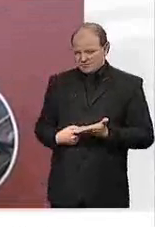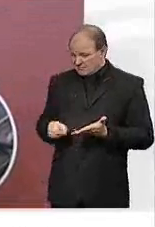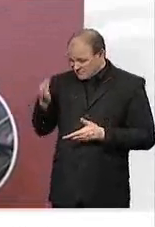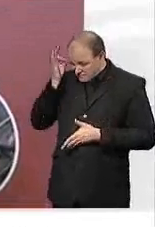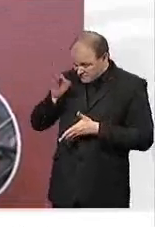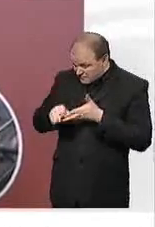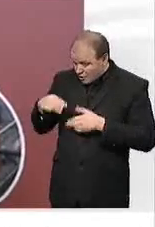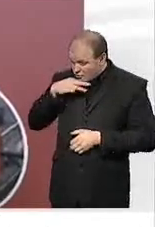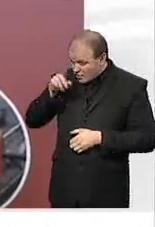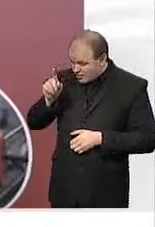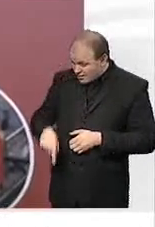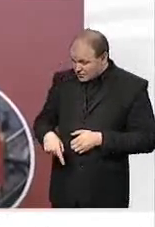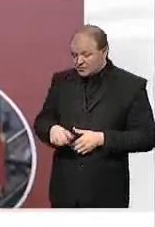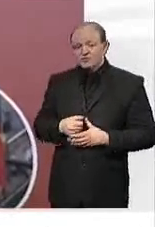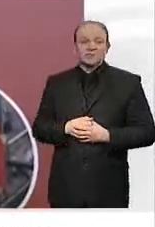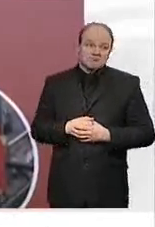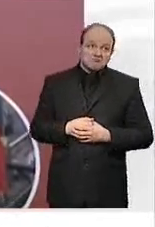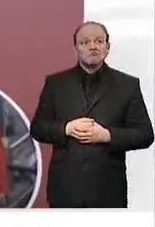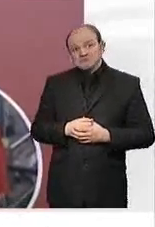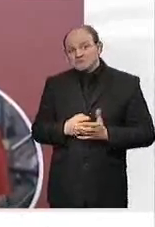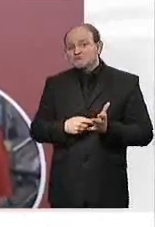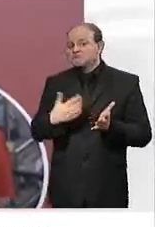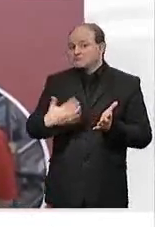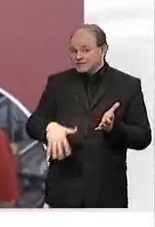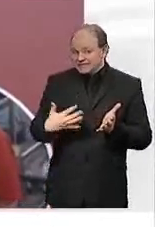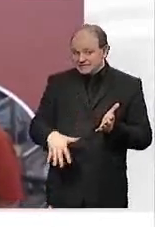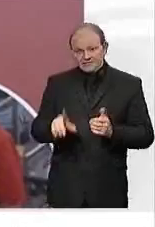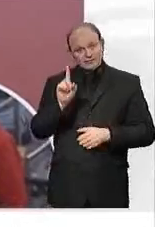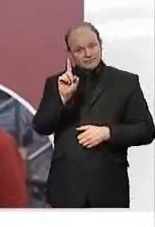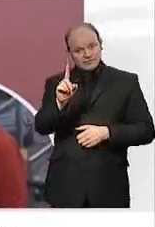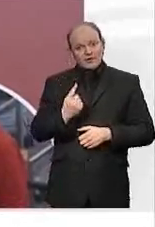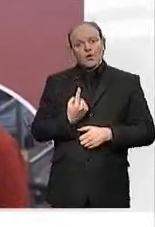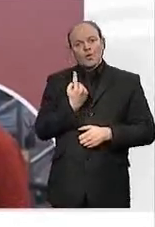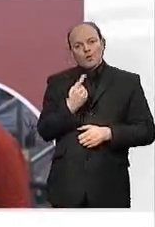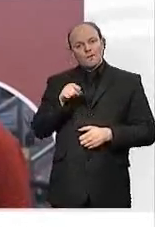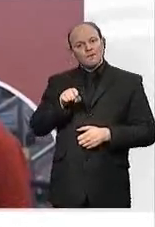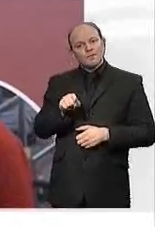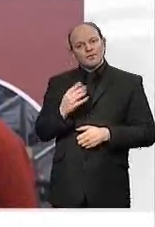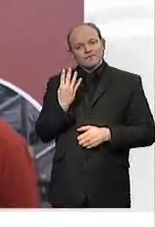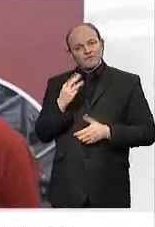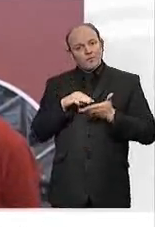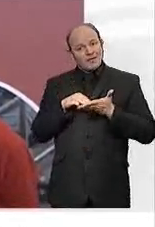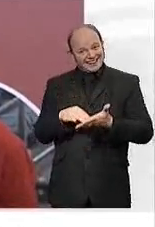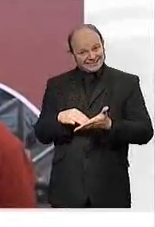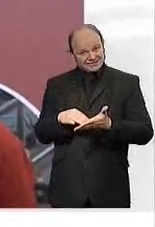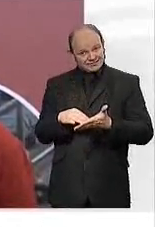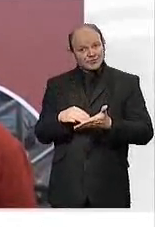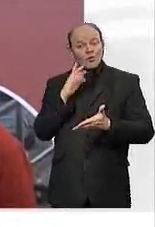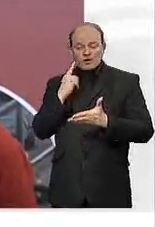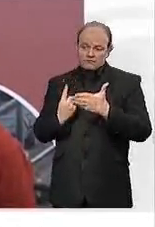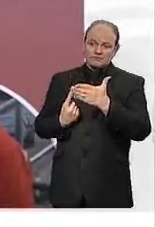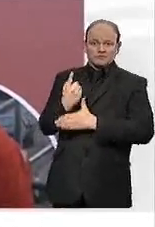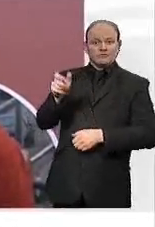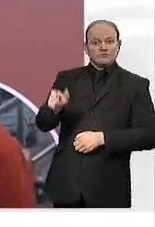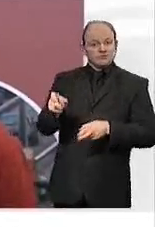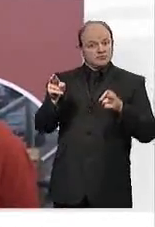council, isn't it? Well, it is quite a lot of money, but if you compare that to the 1.4 million cost to the economy for a fatality, then it's very